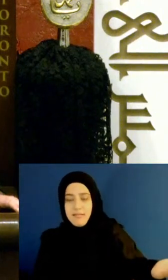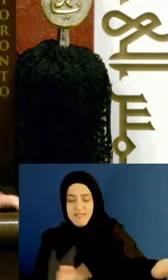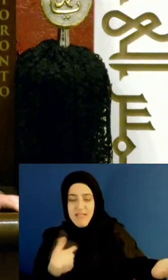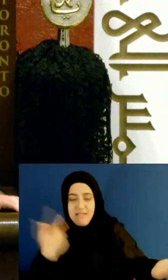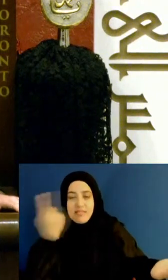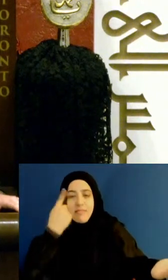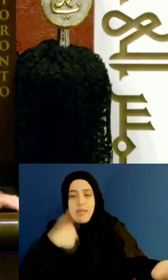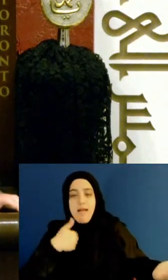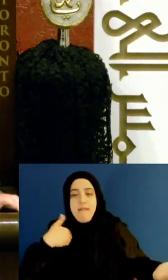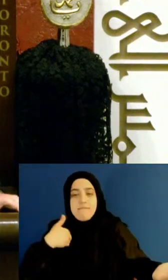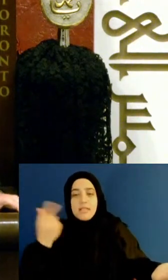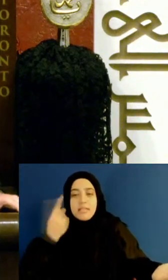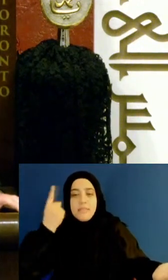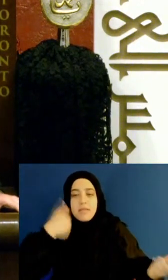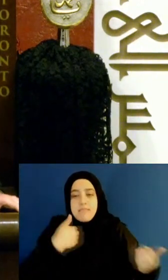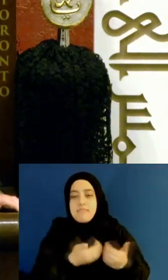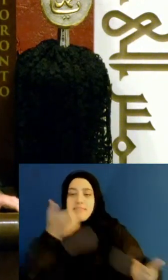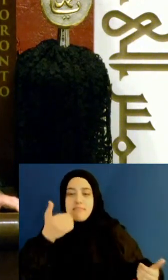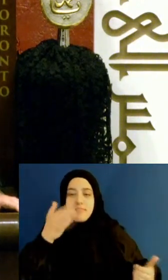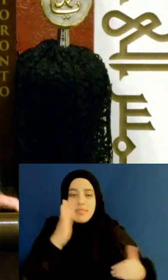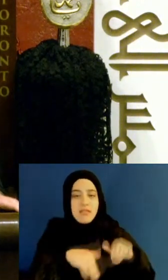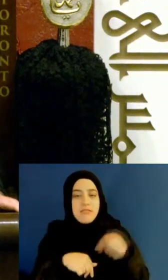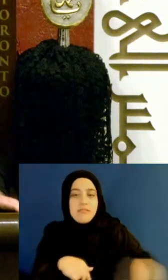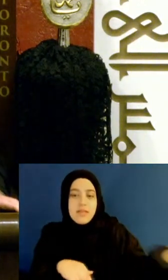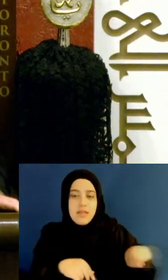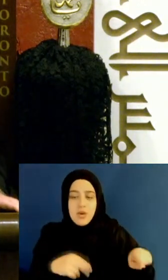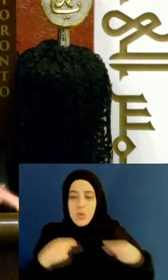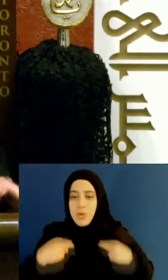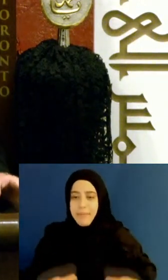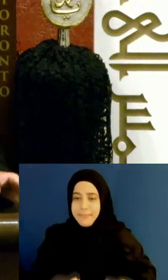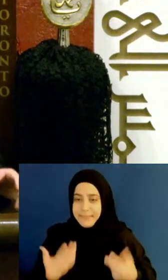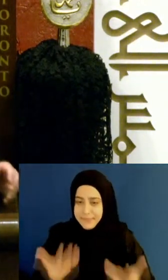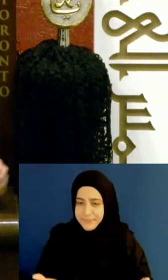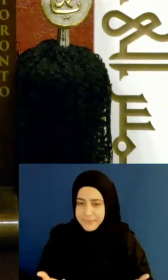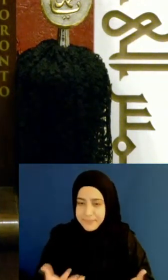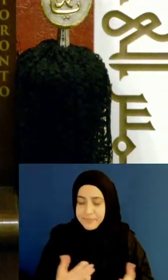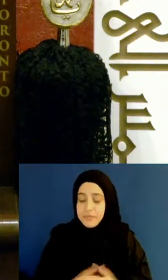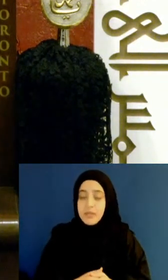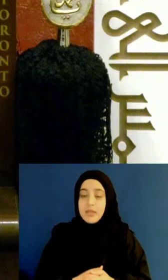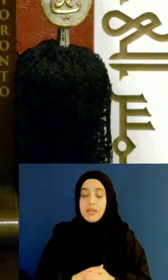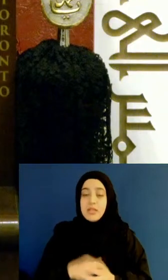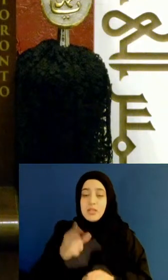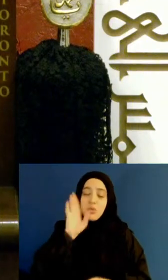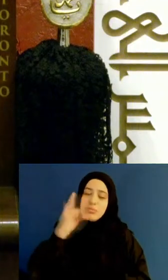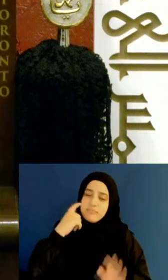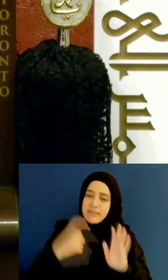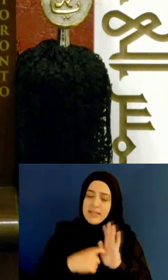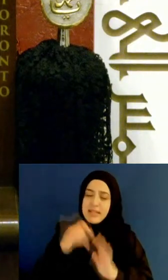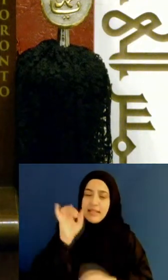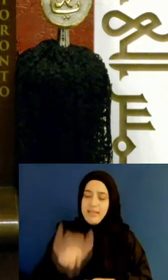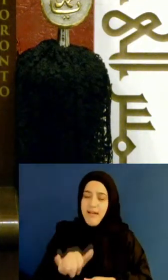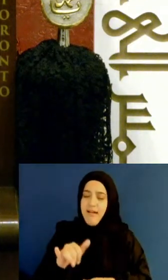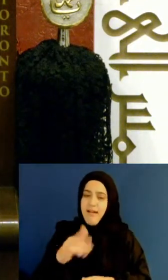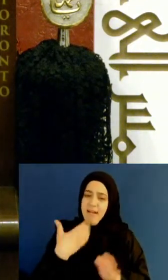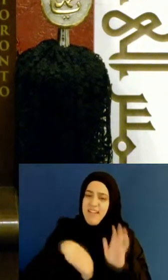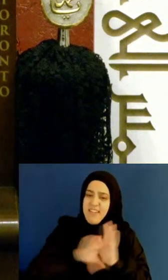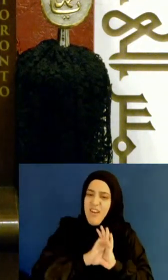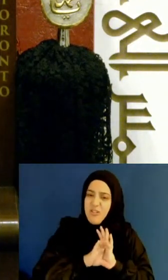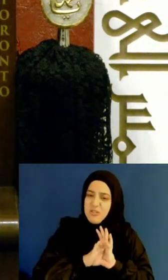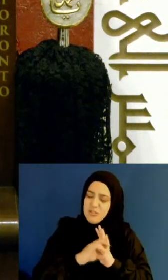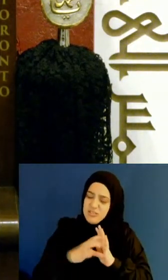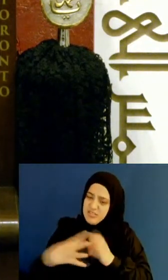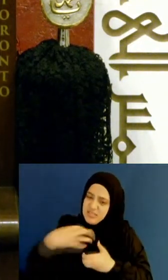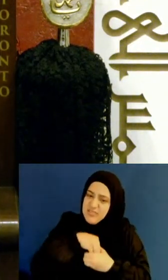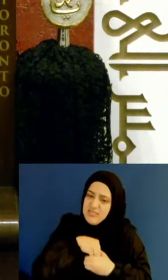And you find this trait continues within Bani Adam, the superiority complex, this ego that exists within